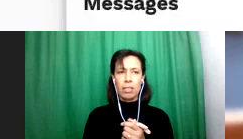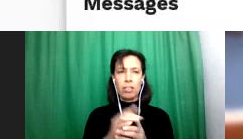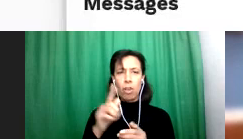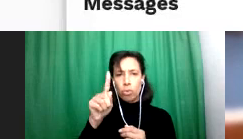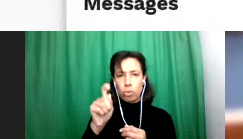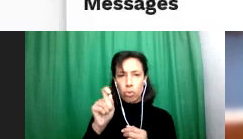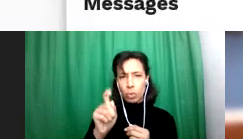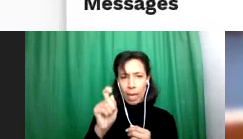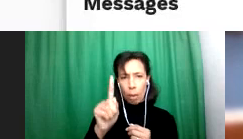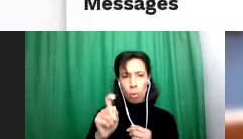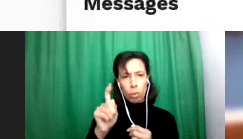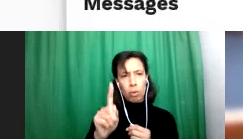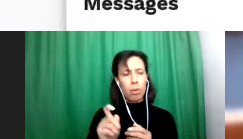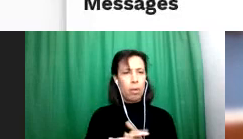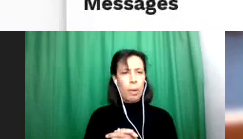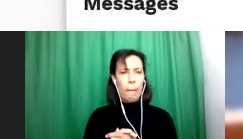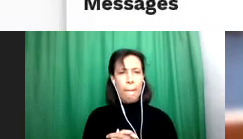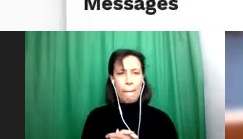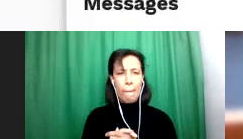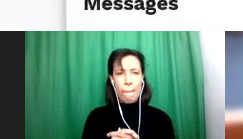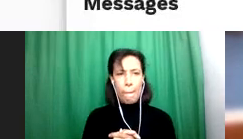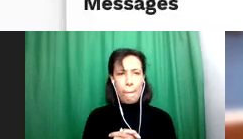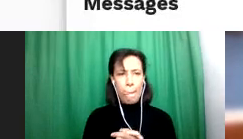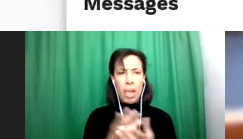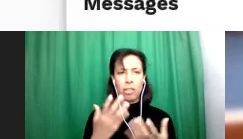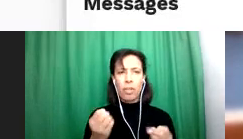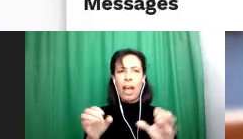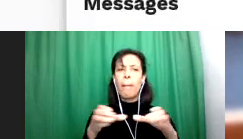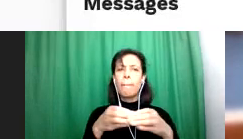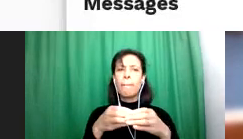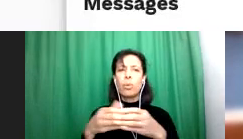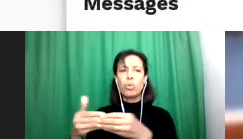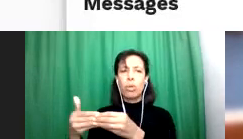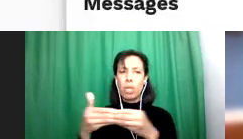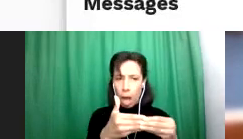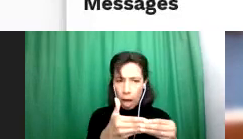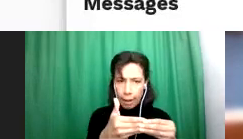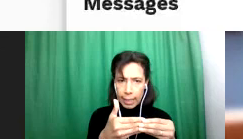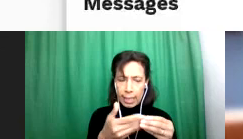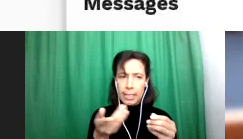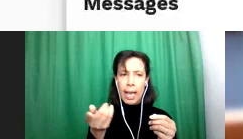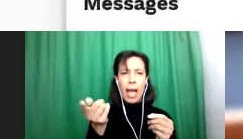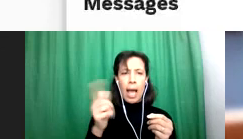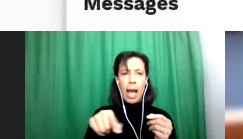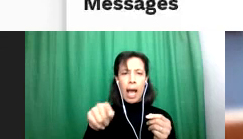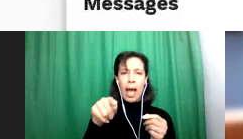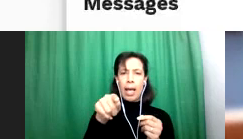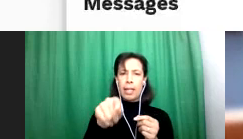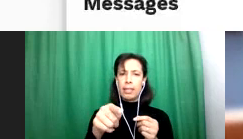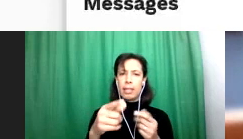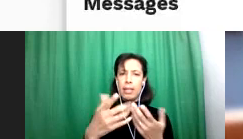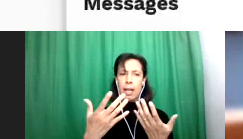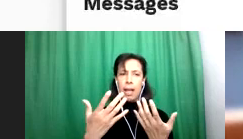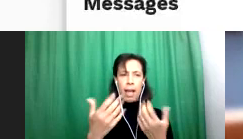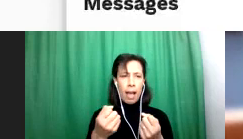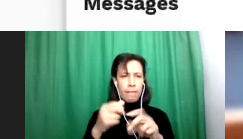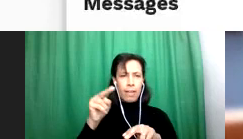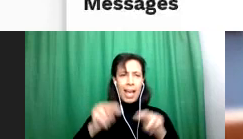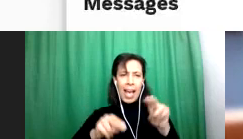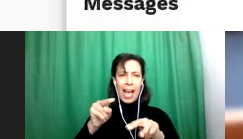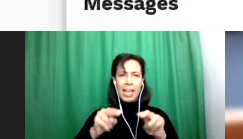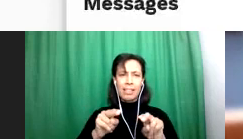down here, I've got the module guide, and then here I've got assessment sets